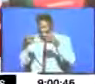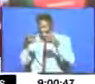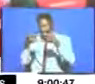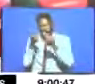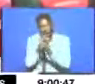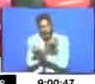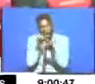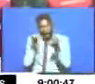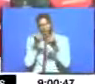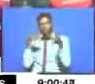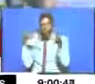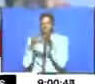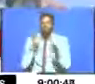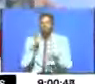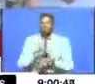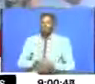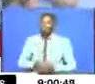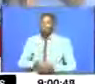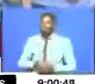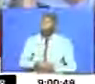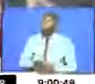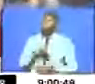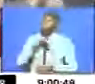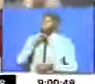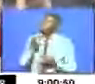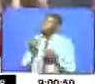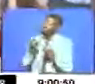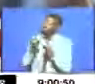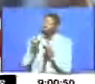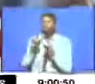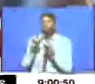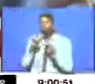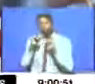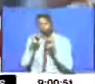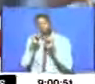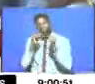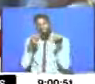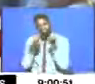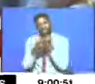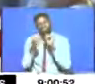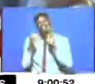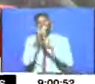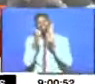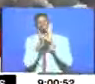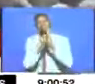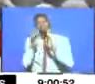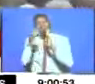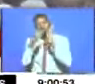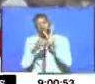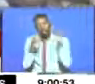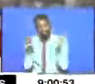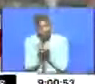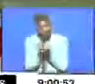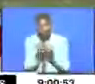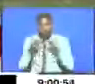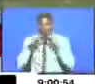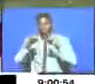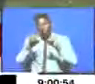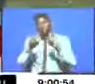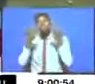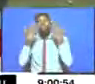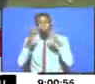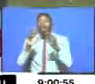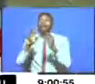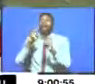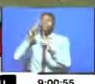Odinga drummed up support for his 10-point agenda, which he claimed had been tested and successfully applied in more developed economies. Leaders